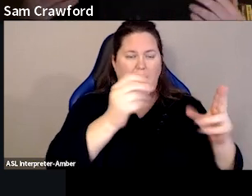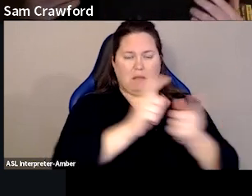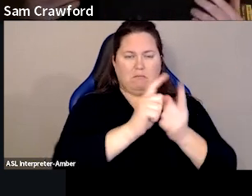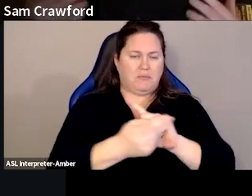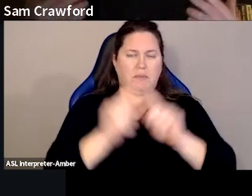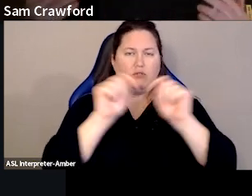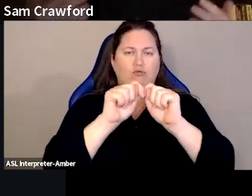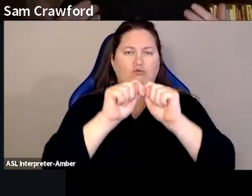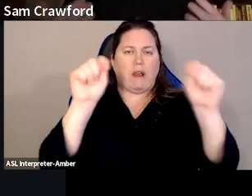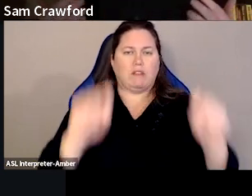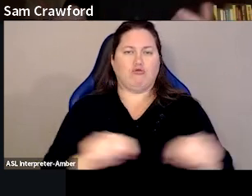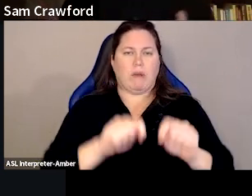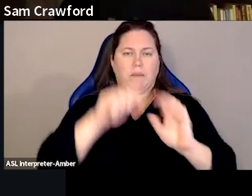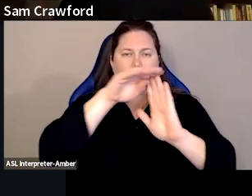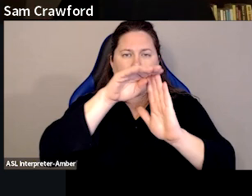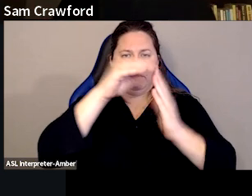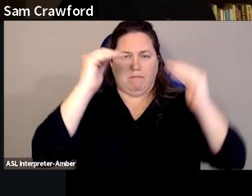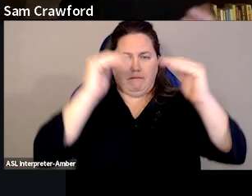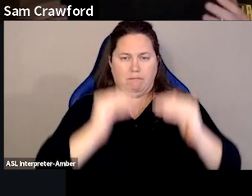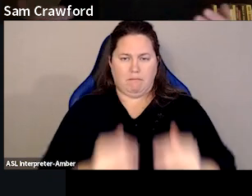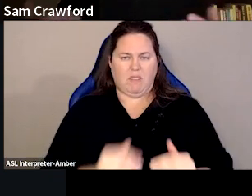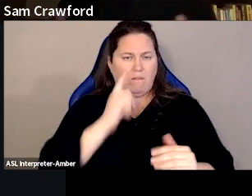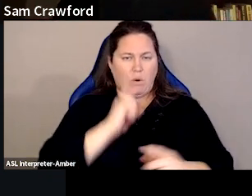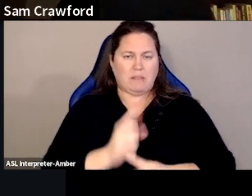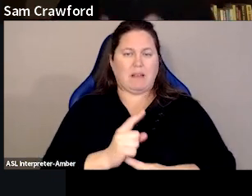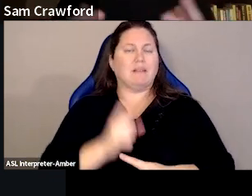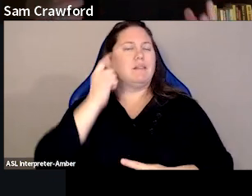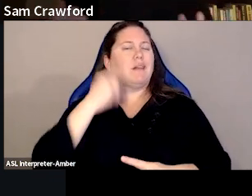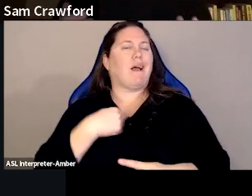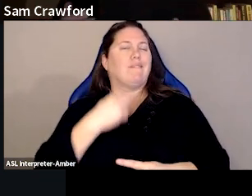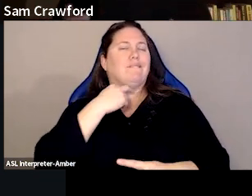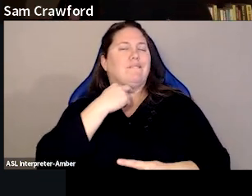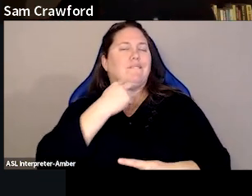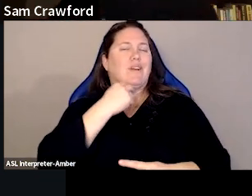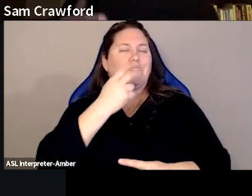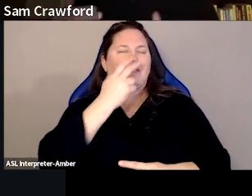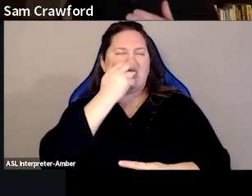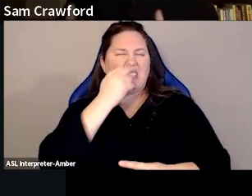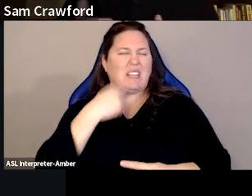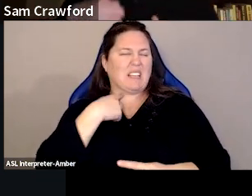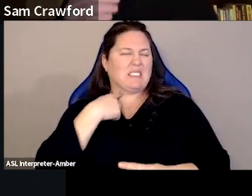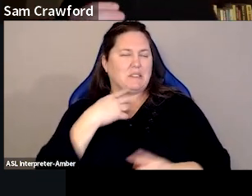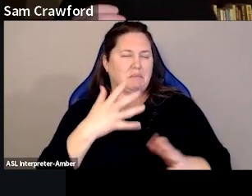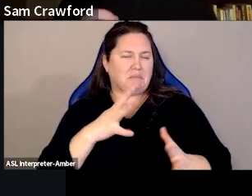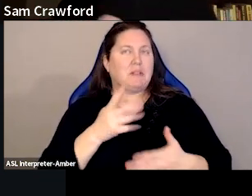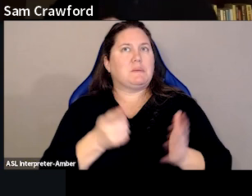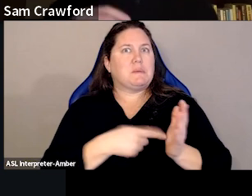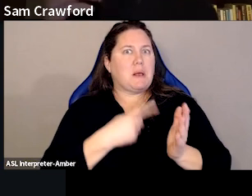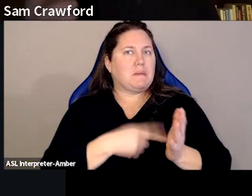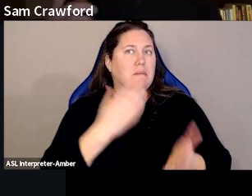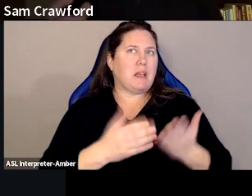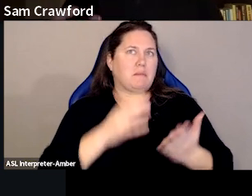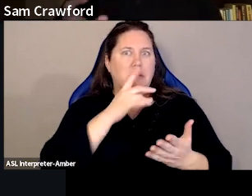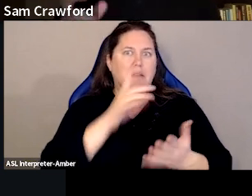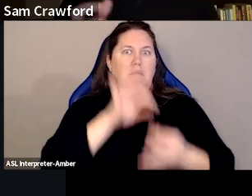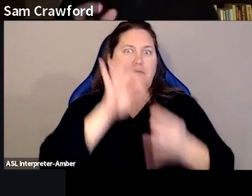Now, like Sean said, I sound a bit like a Beatle. I've got a funny accent. So sometimes, it may not be perfect, but